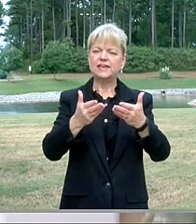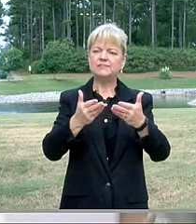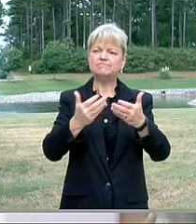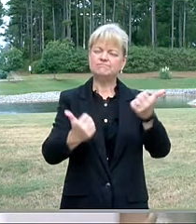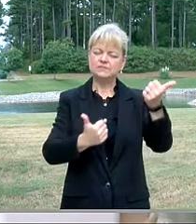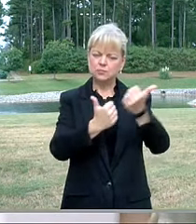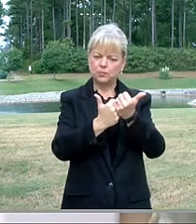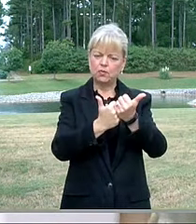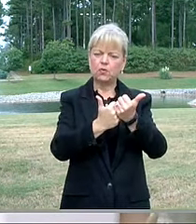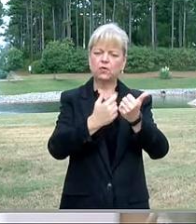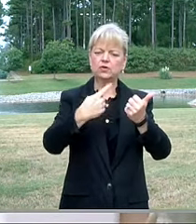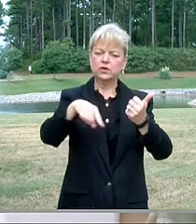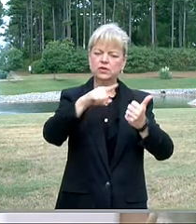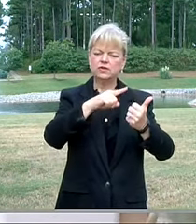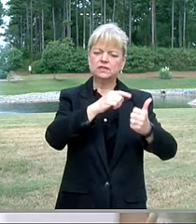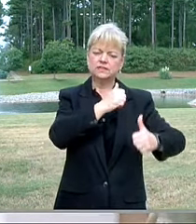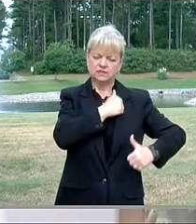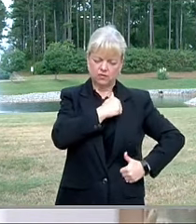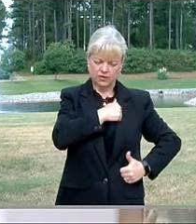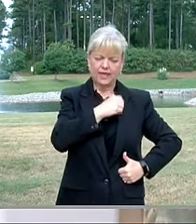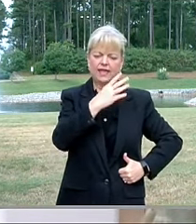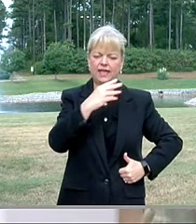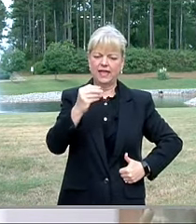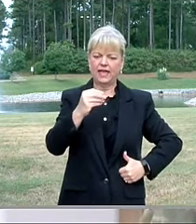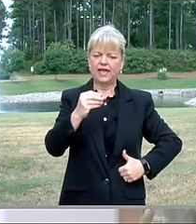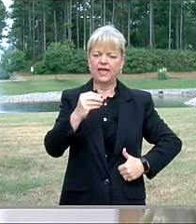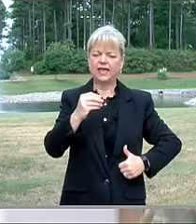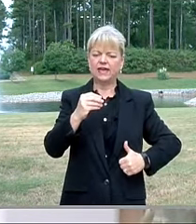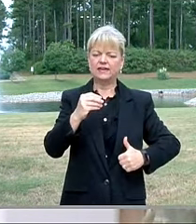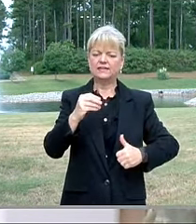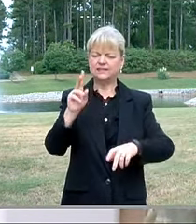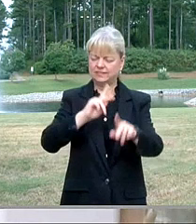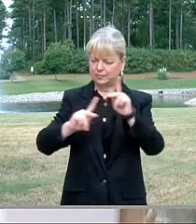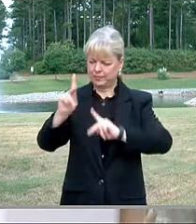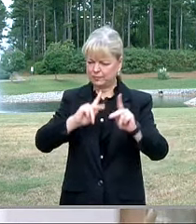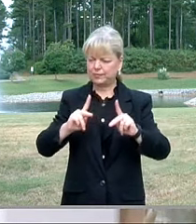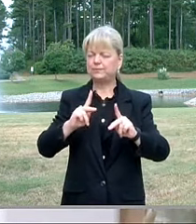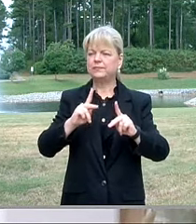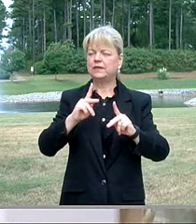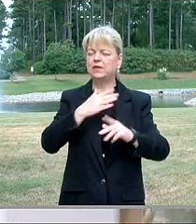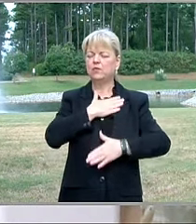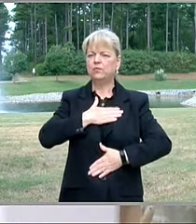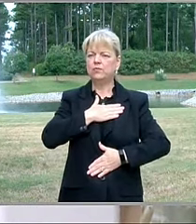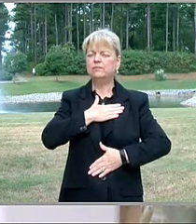supporting your soldiers and civilians. We pray for your blessings on this ceremony,